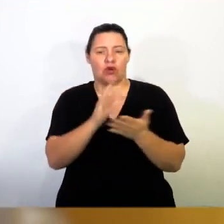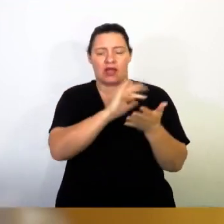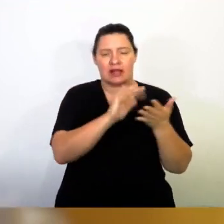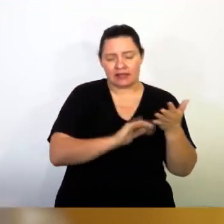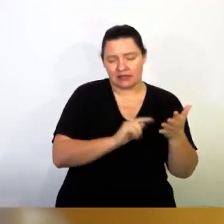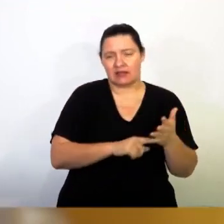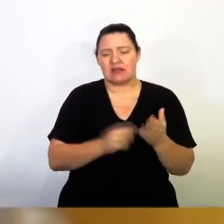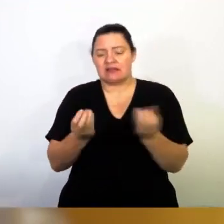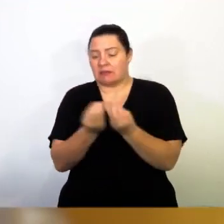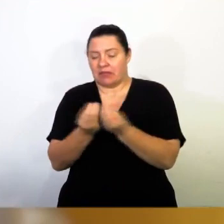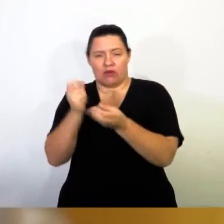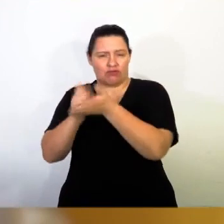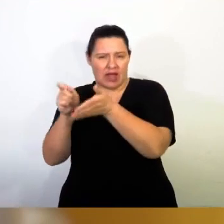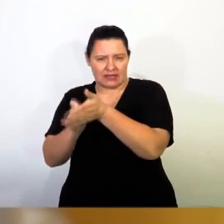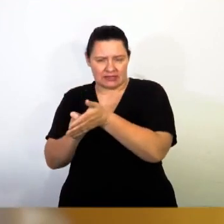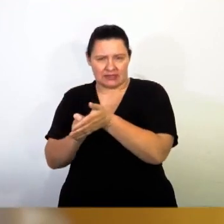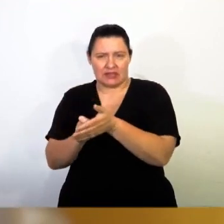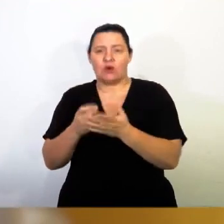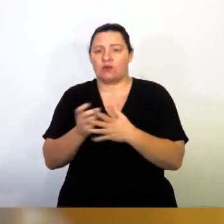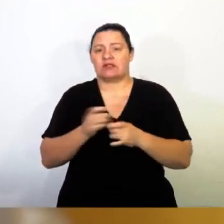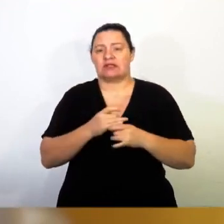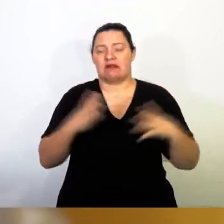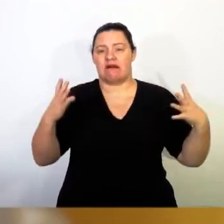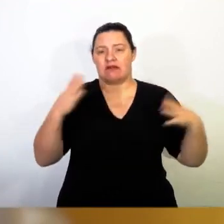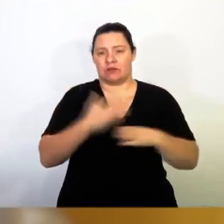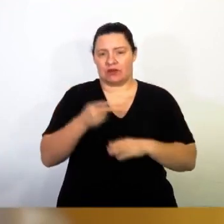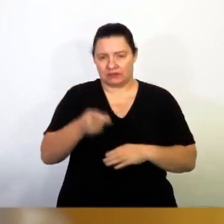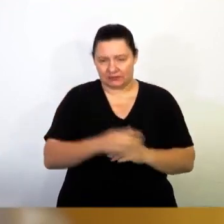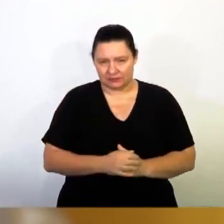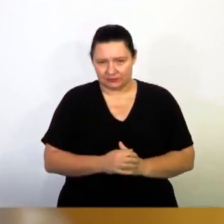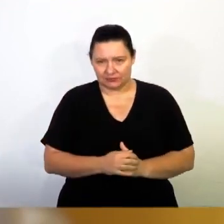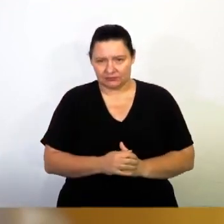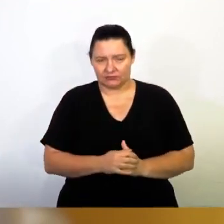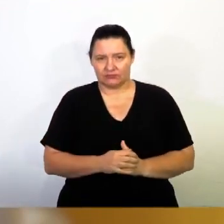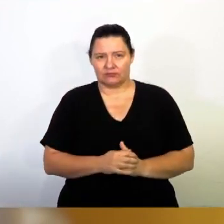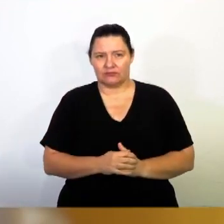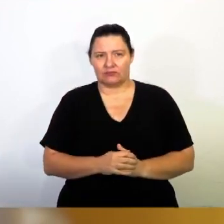your calculator, you have somewhere to write, and then we are going to start working.